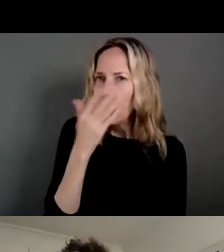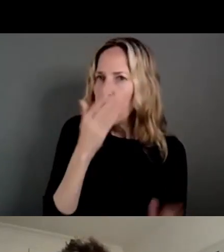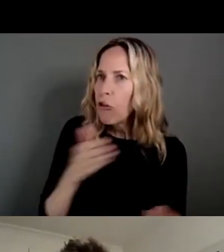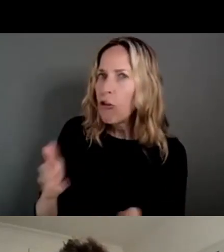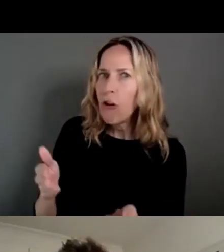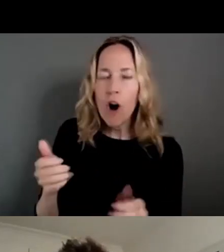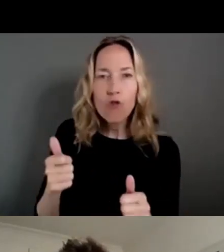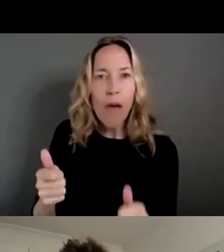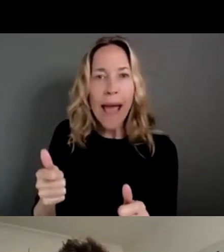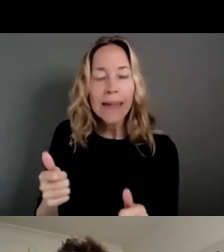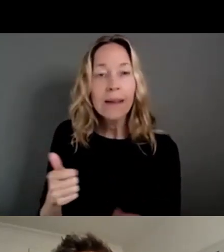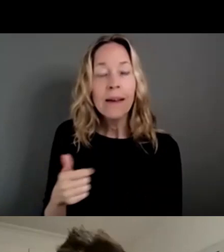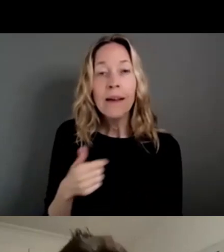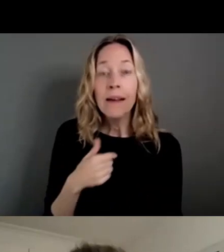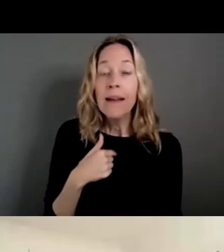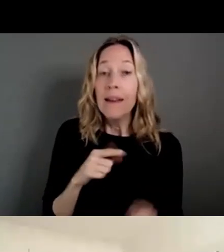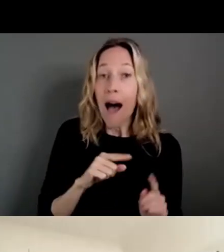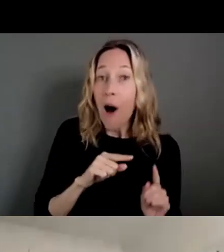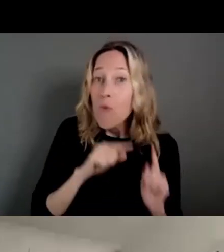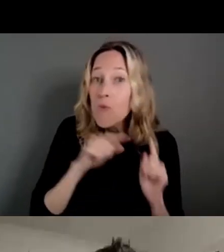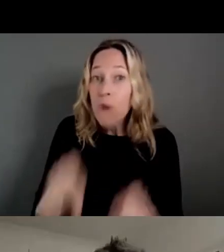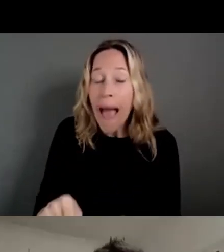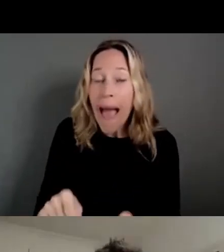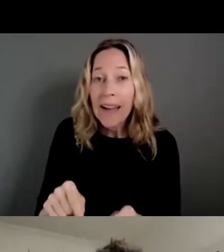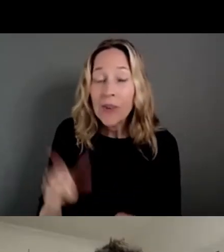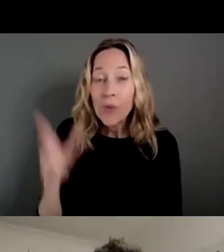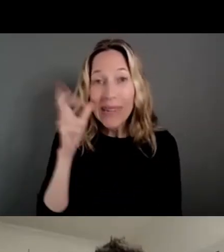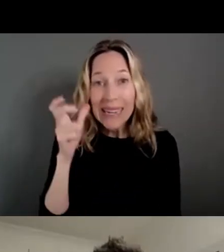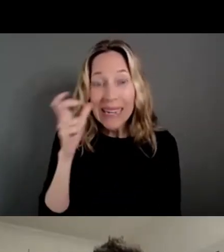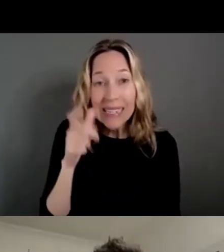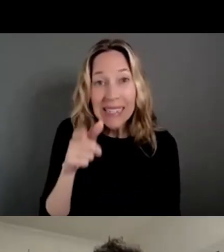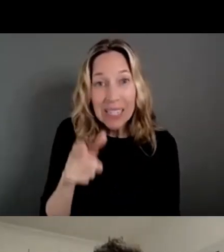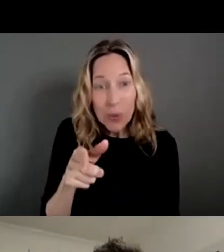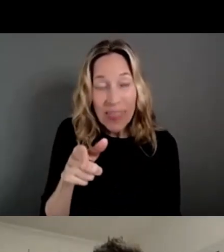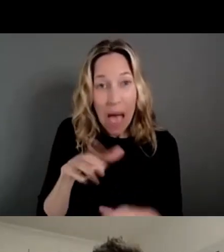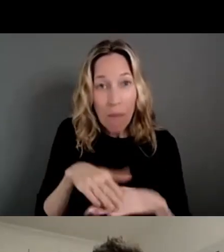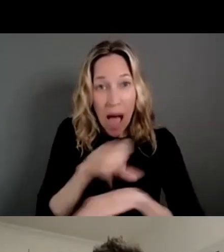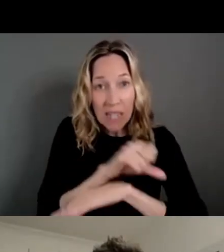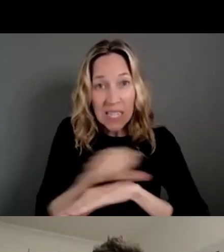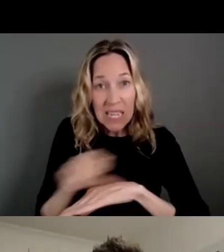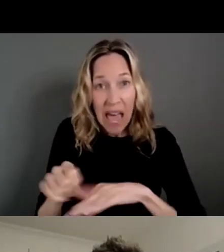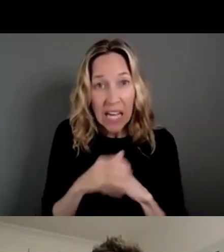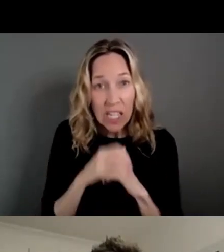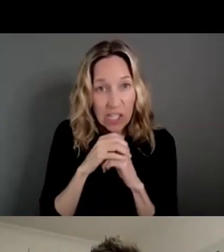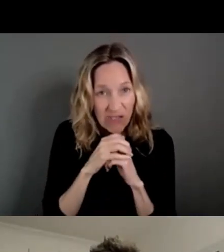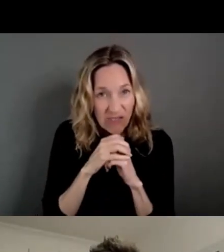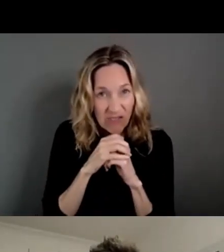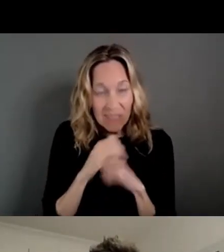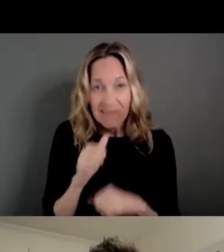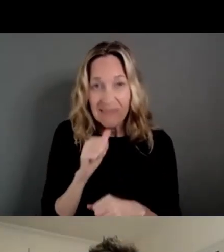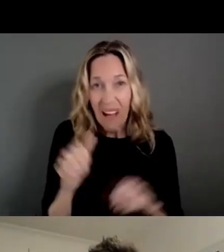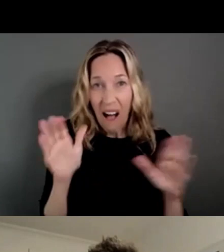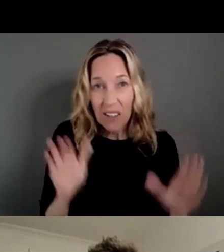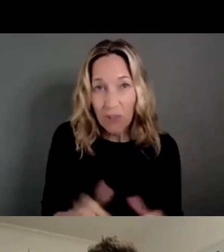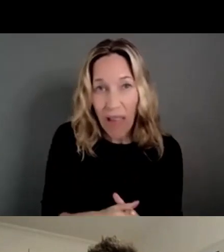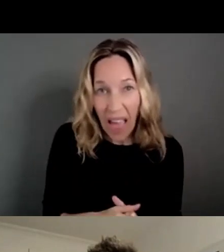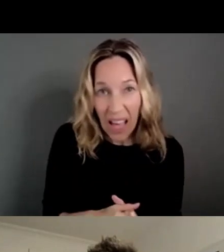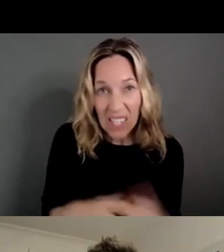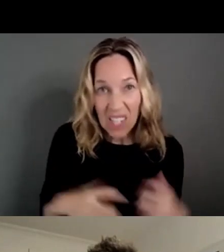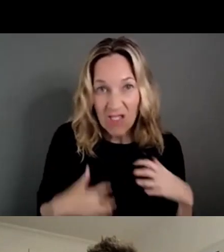they were not great. And it was kind of one of those like never again sort of